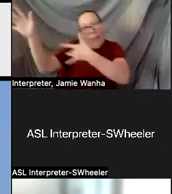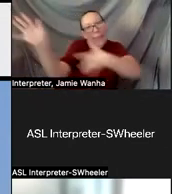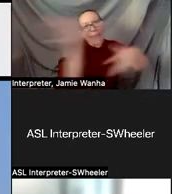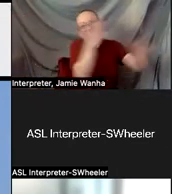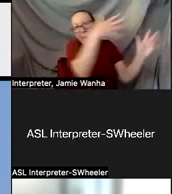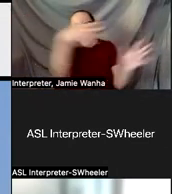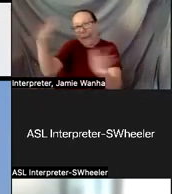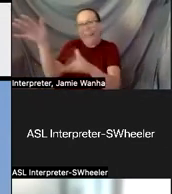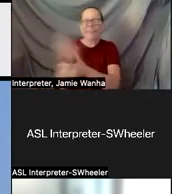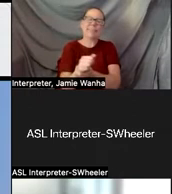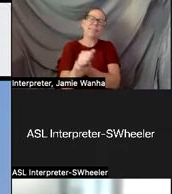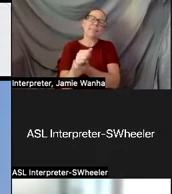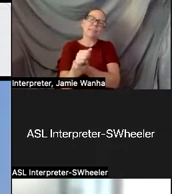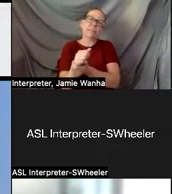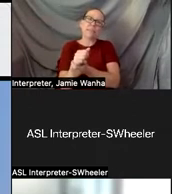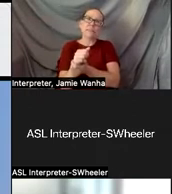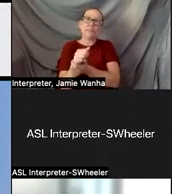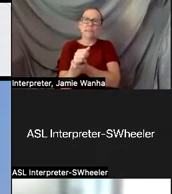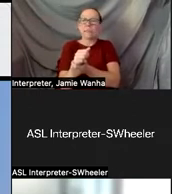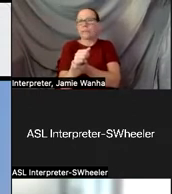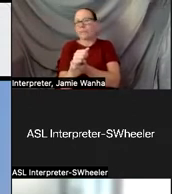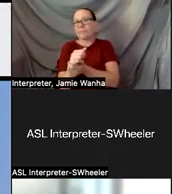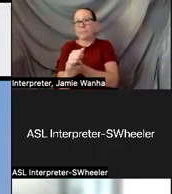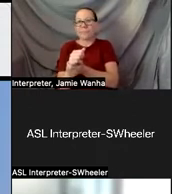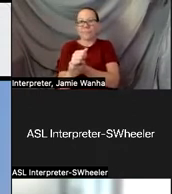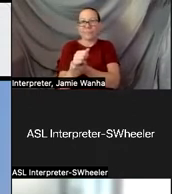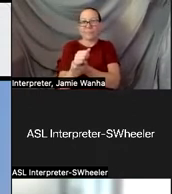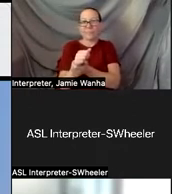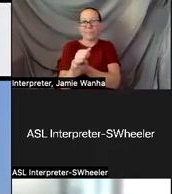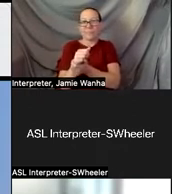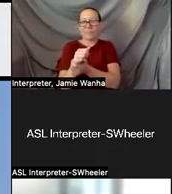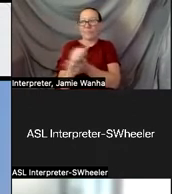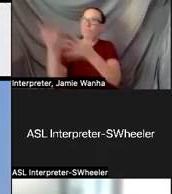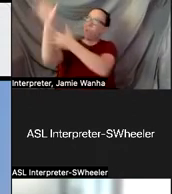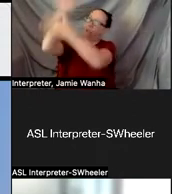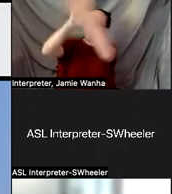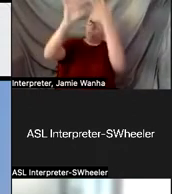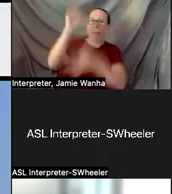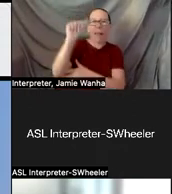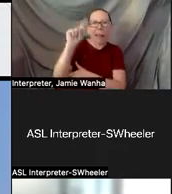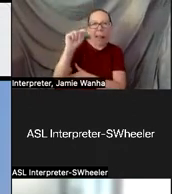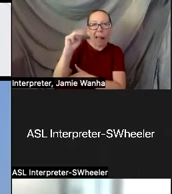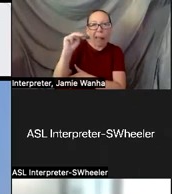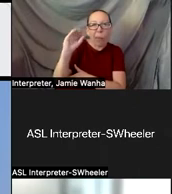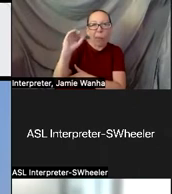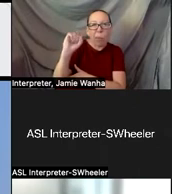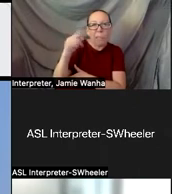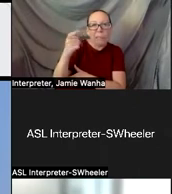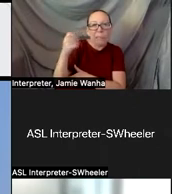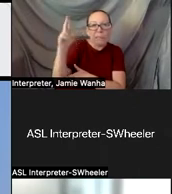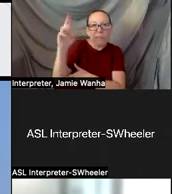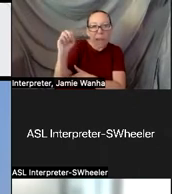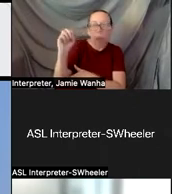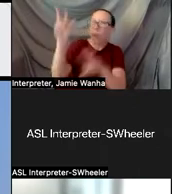With large atmospheric rivers, we can usually have those forecasted days in advance. But an earthquake is not one of those.